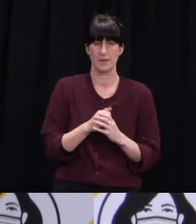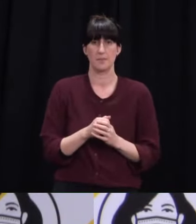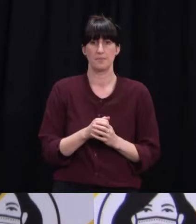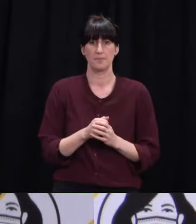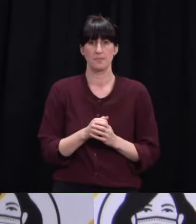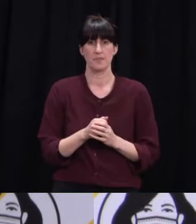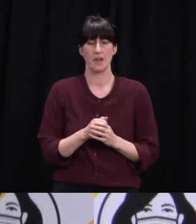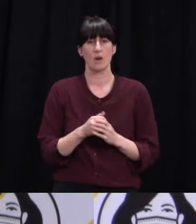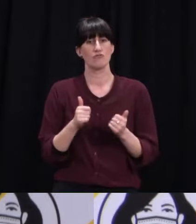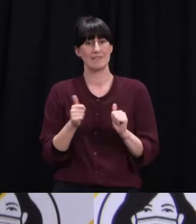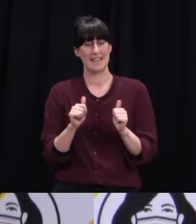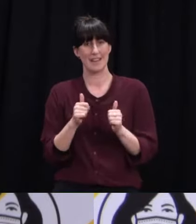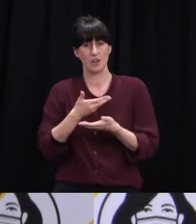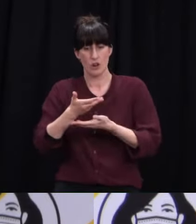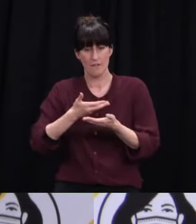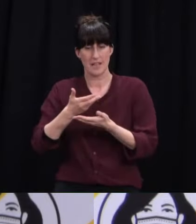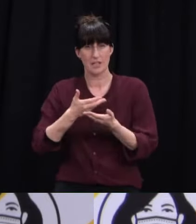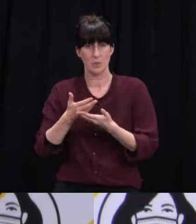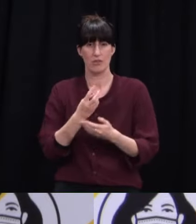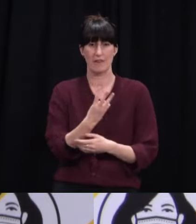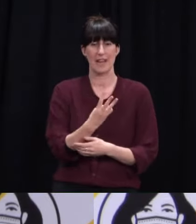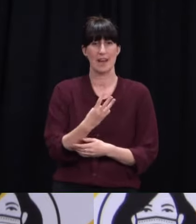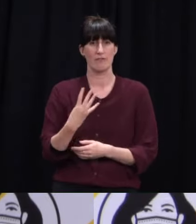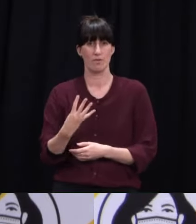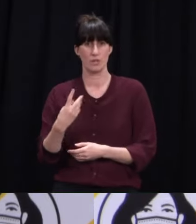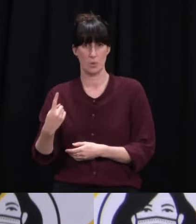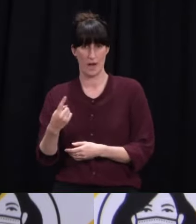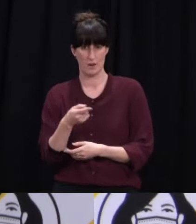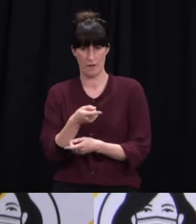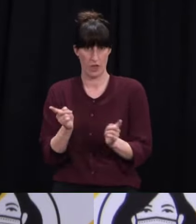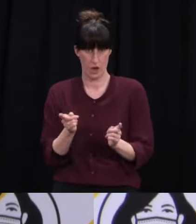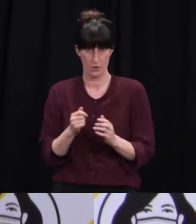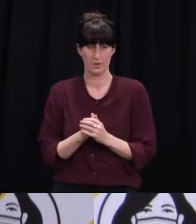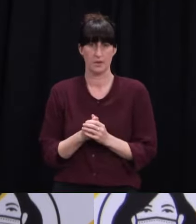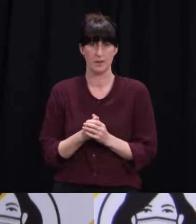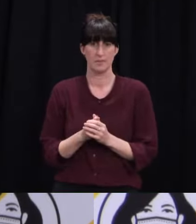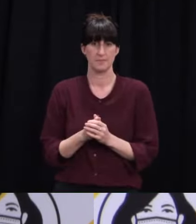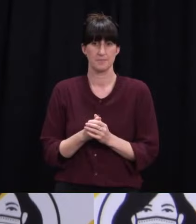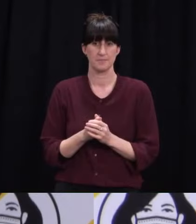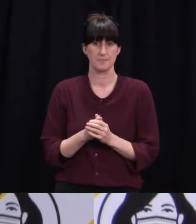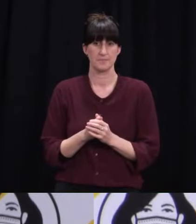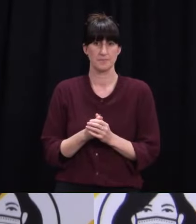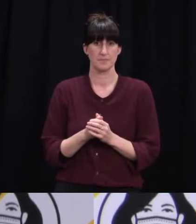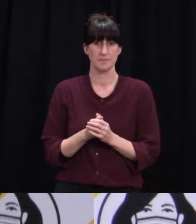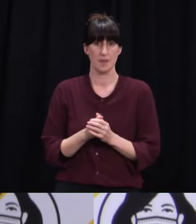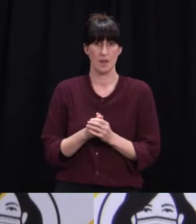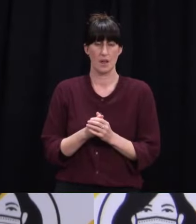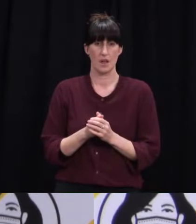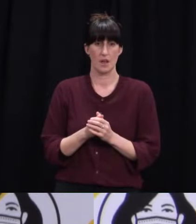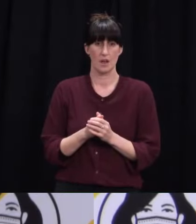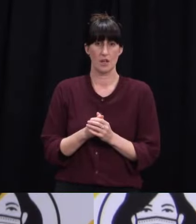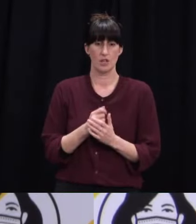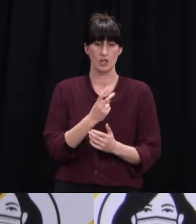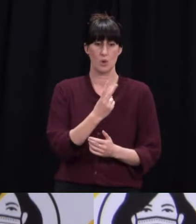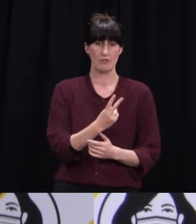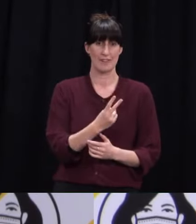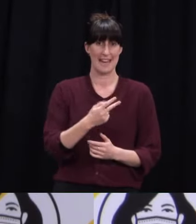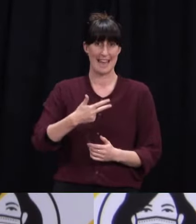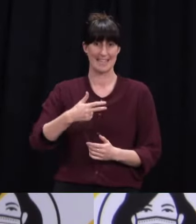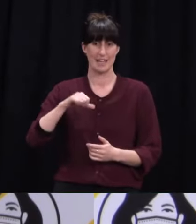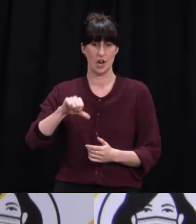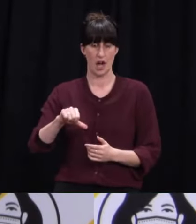had a conversation with. And there was a testing result because it was due on 289 of